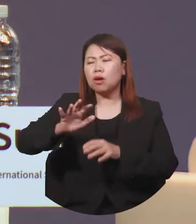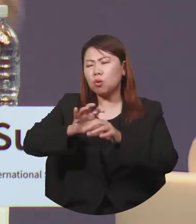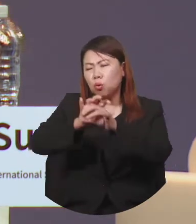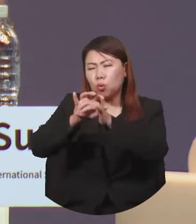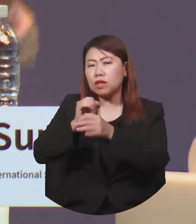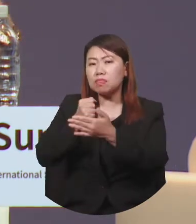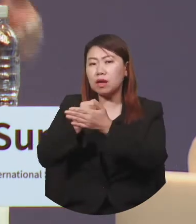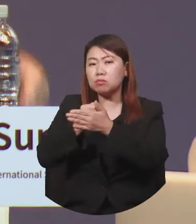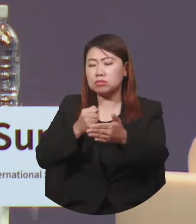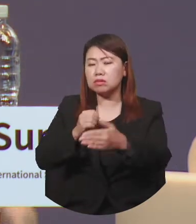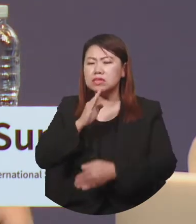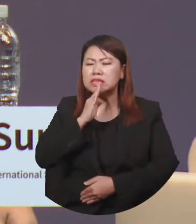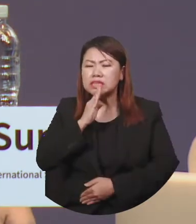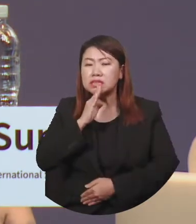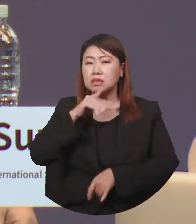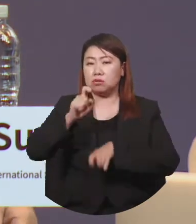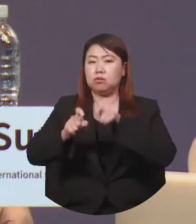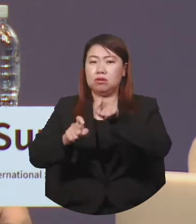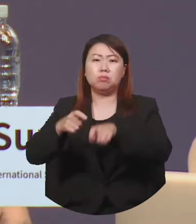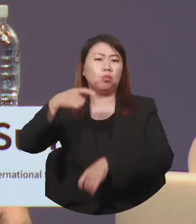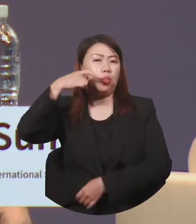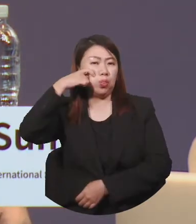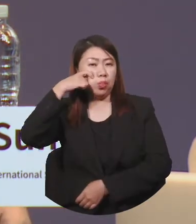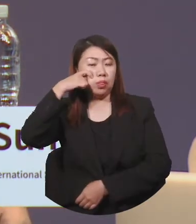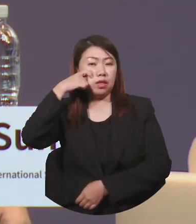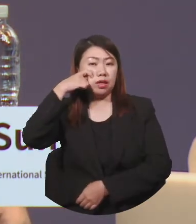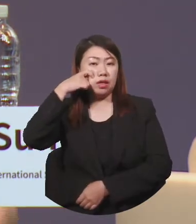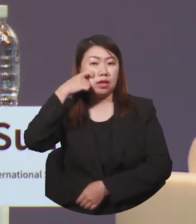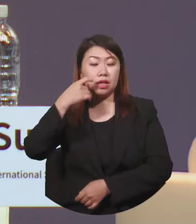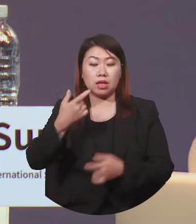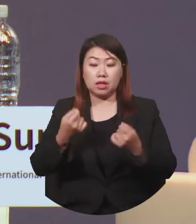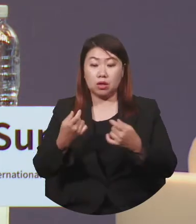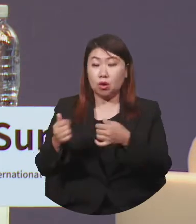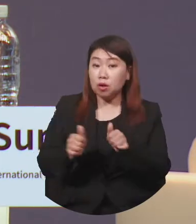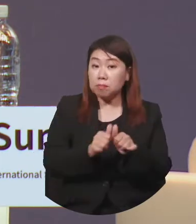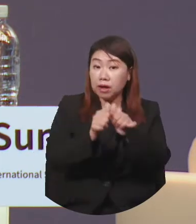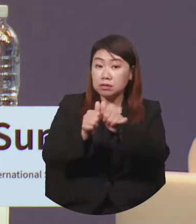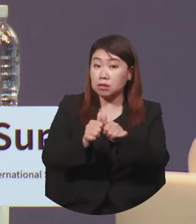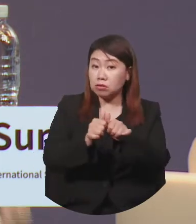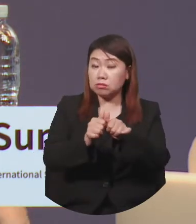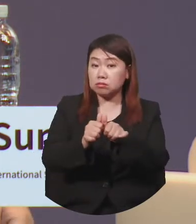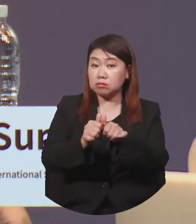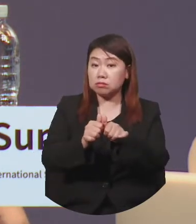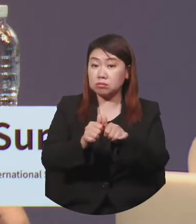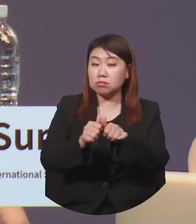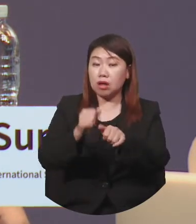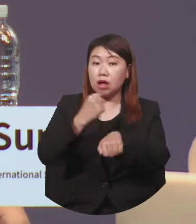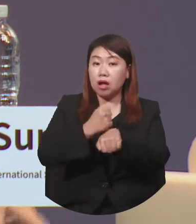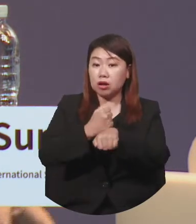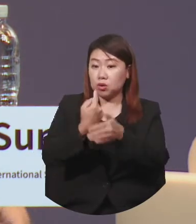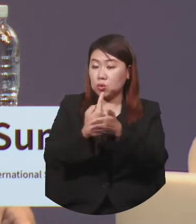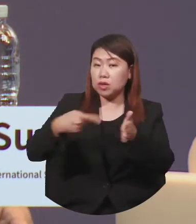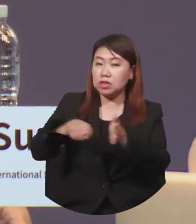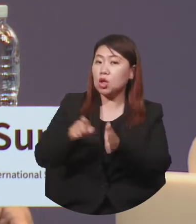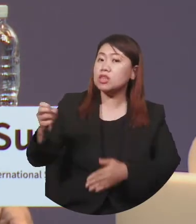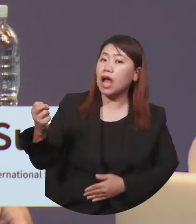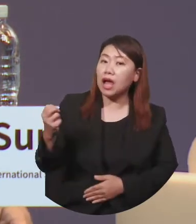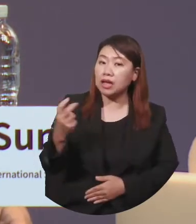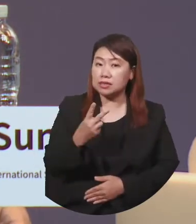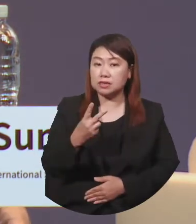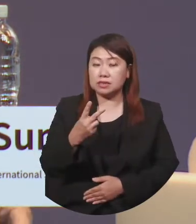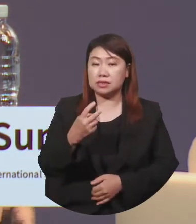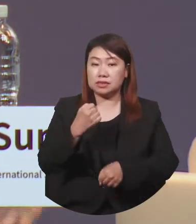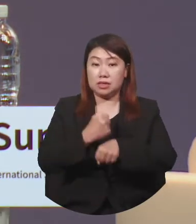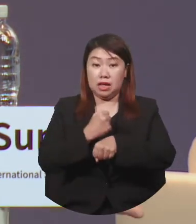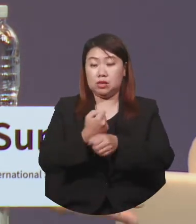to regain the partnership again. In my previous mission, I was contacted by JICA